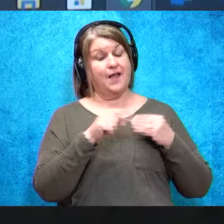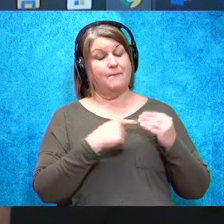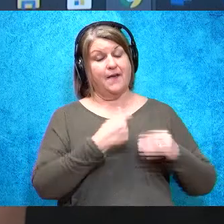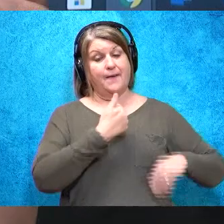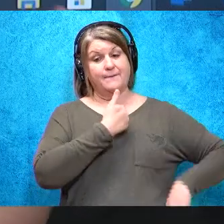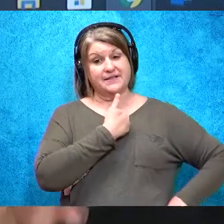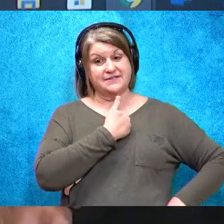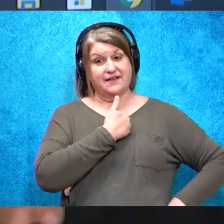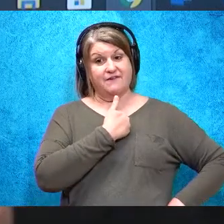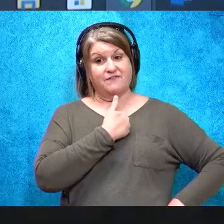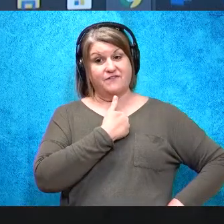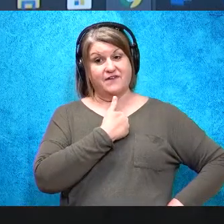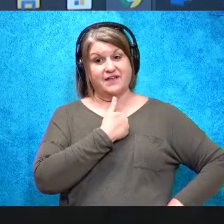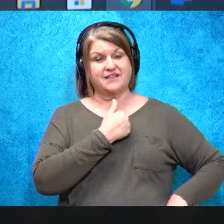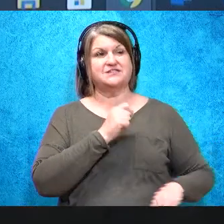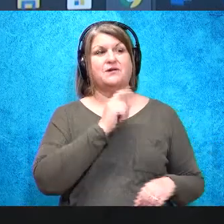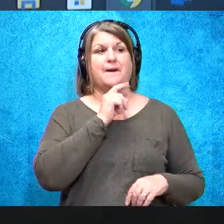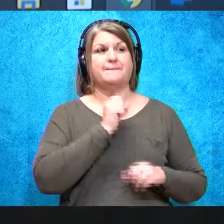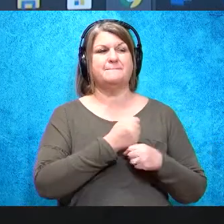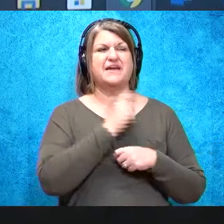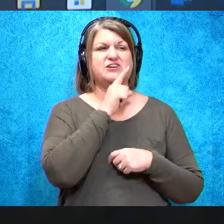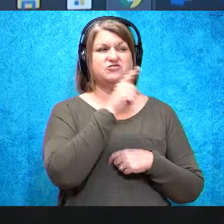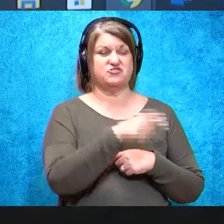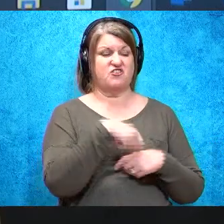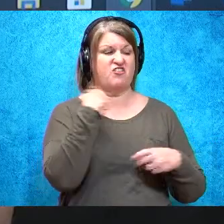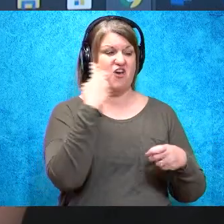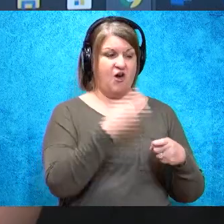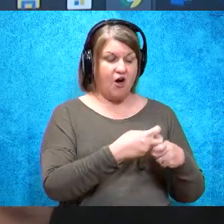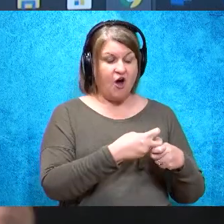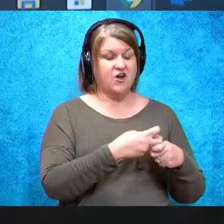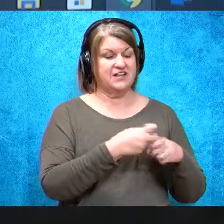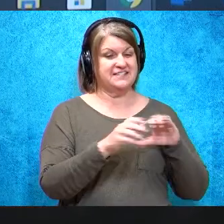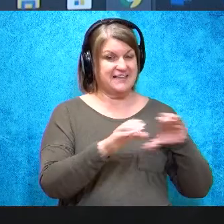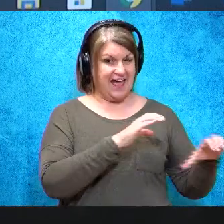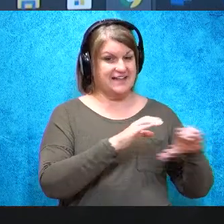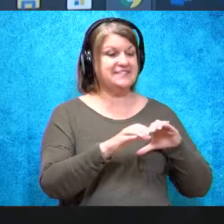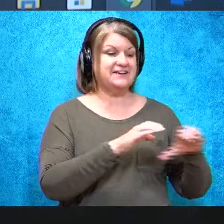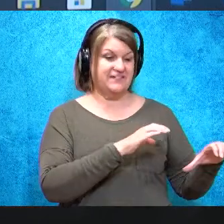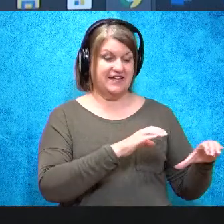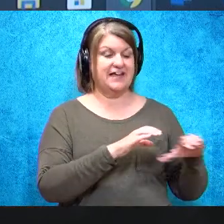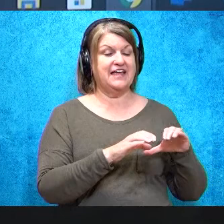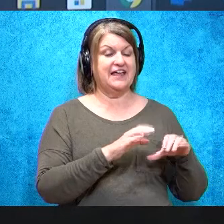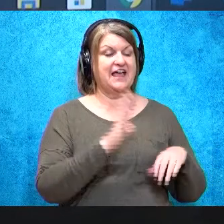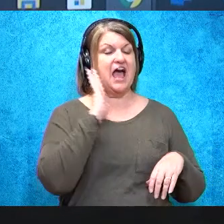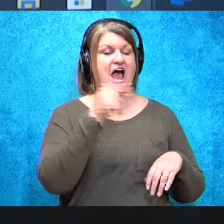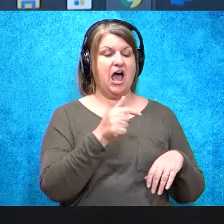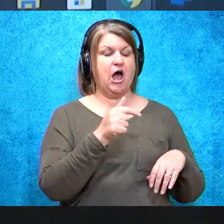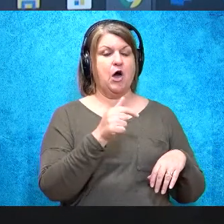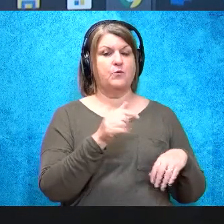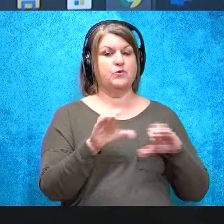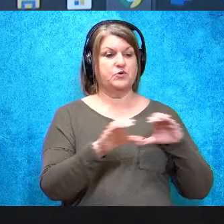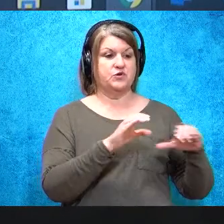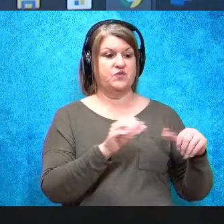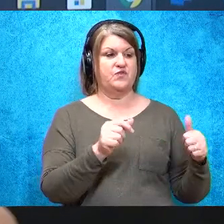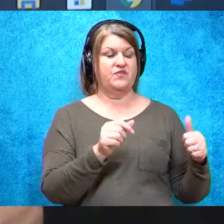most important or the hardest activity that I have to do, I will do that activity first thing in the